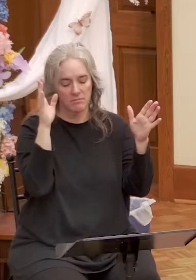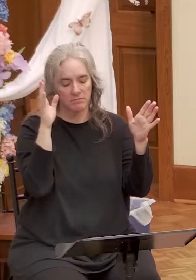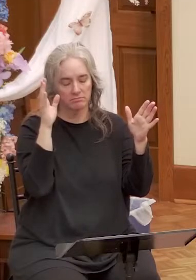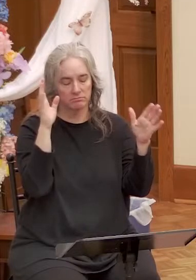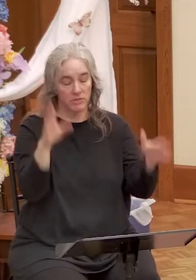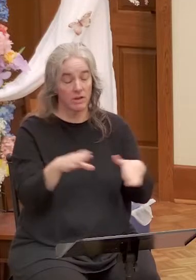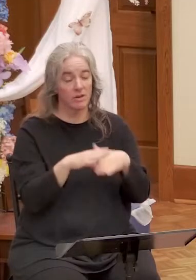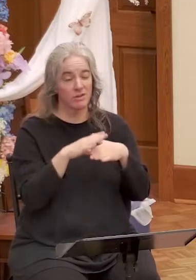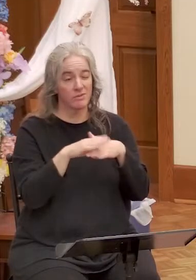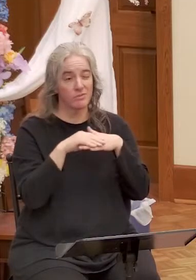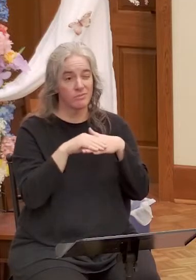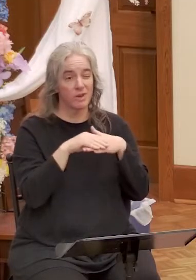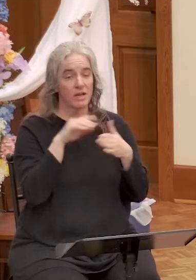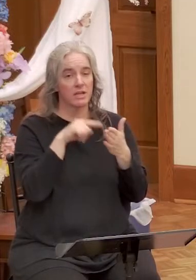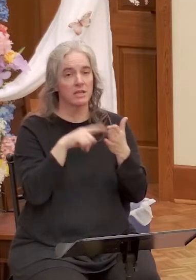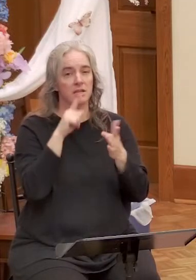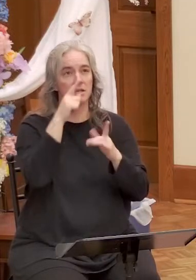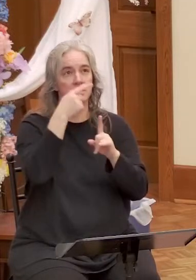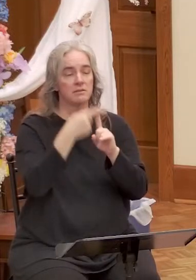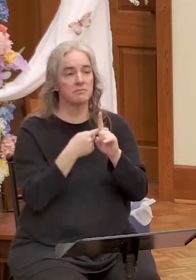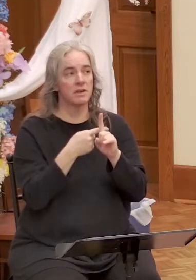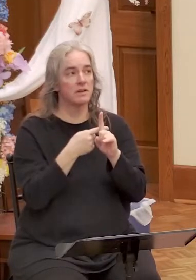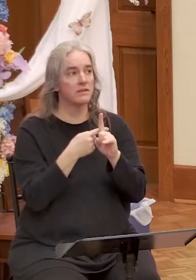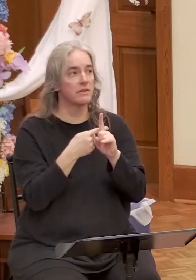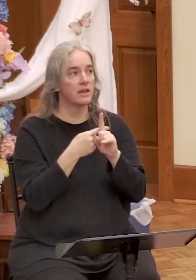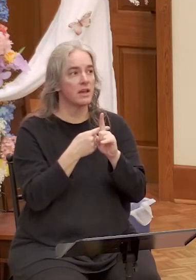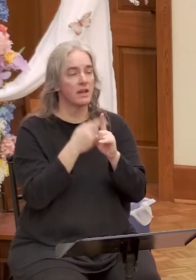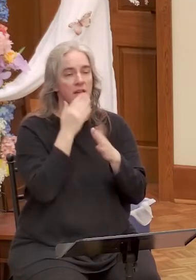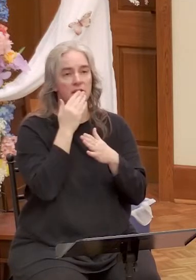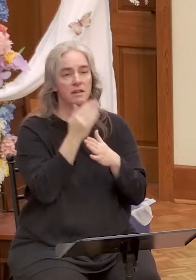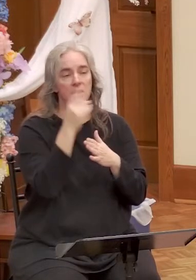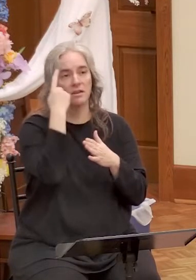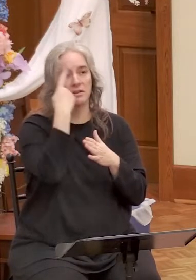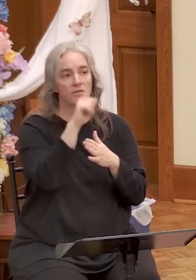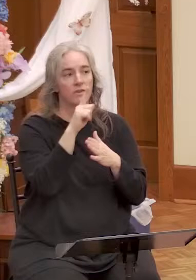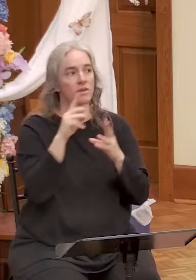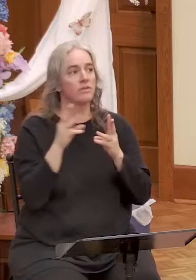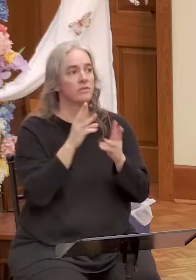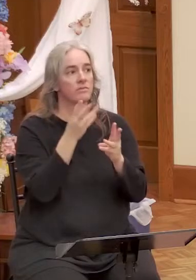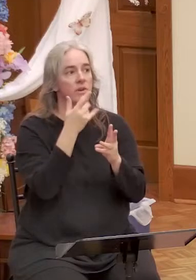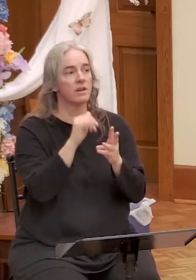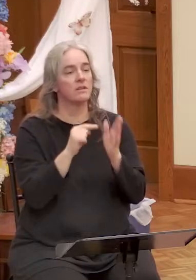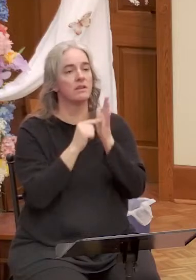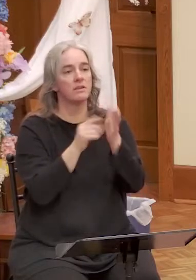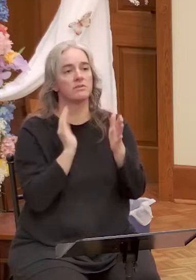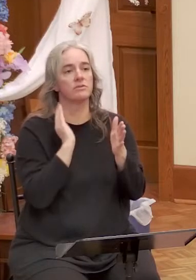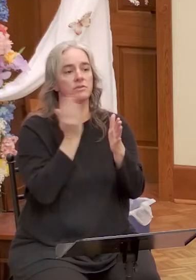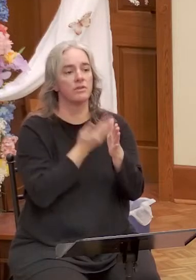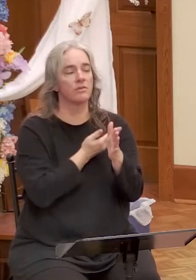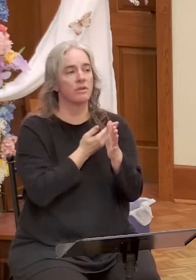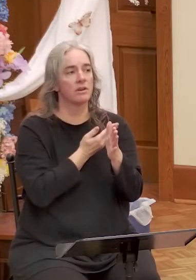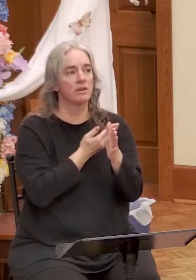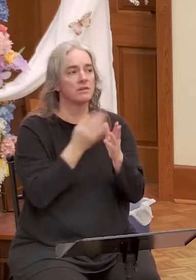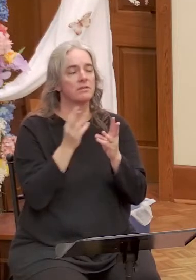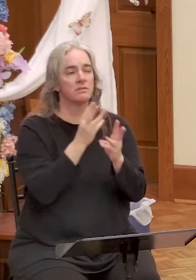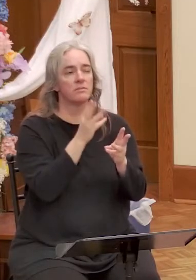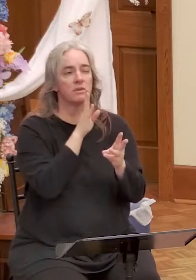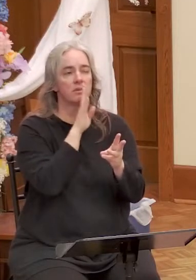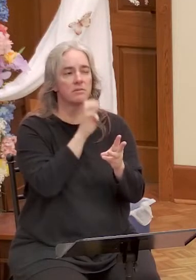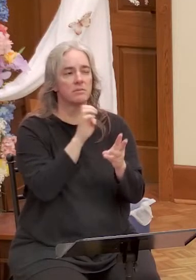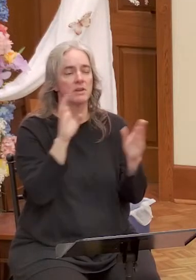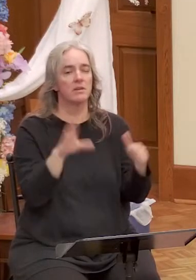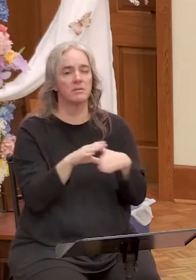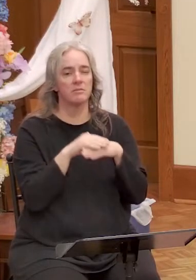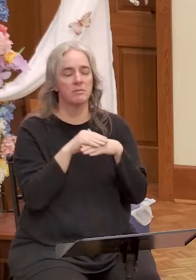commitment, partnership, and love that they show us. We pray for their year ahead to bring them closer to each other and that it